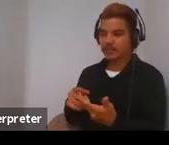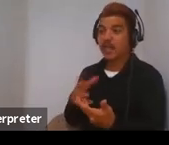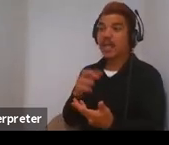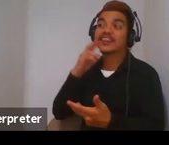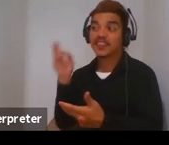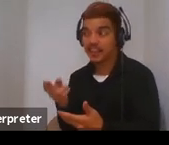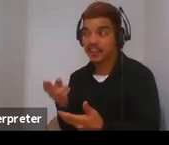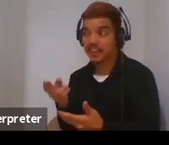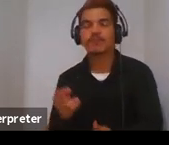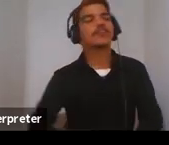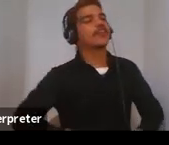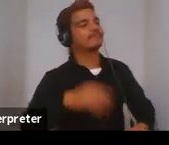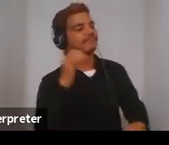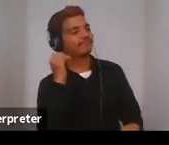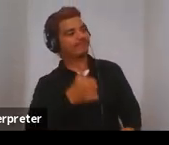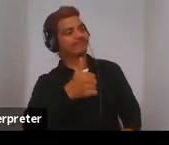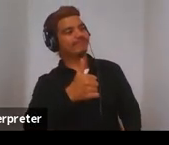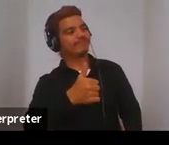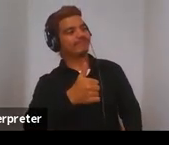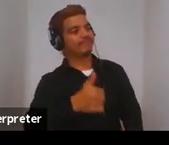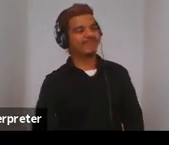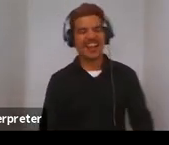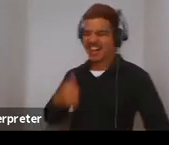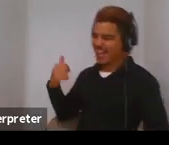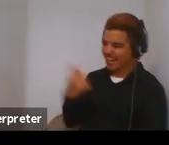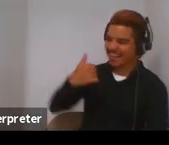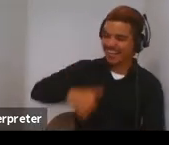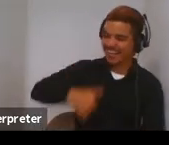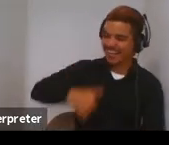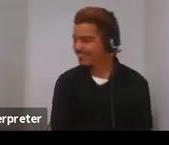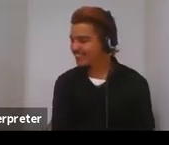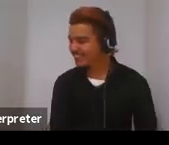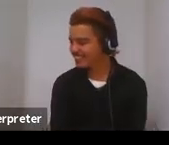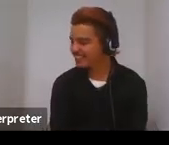respond? A plus. Crushed it!